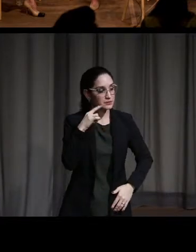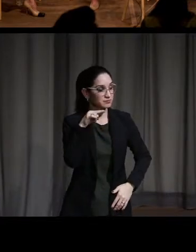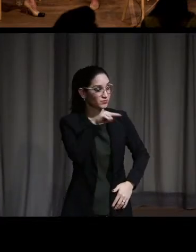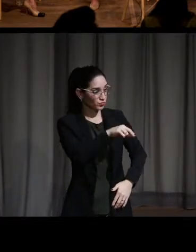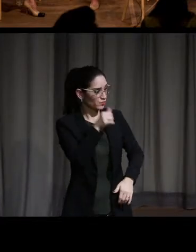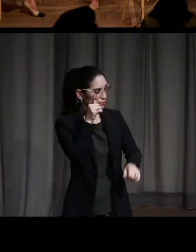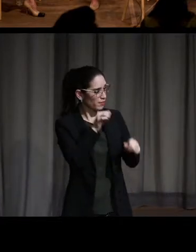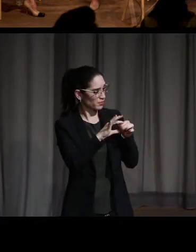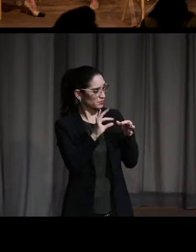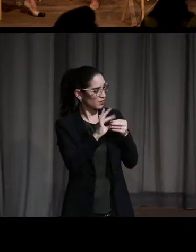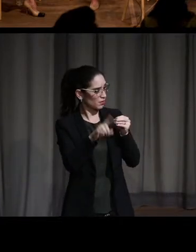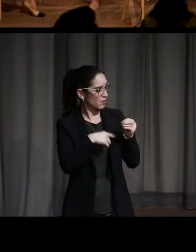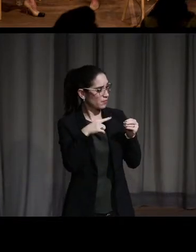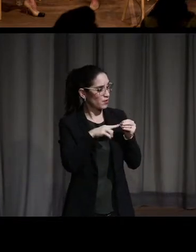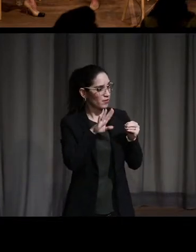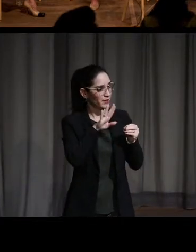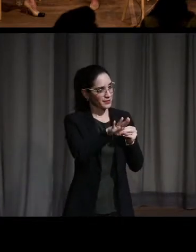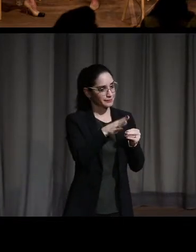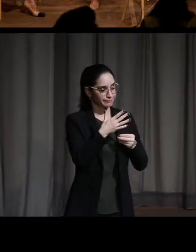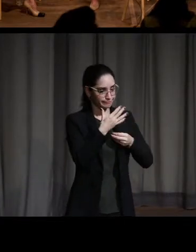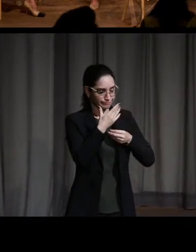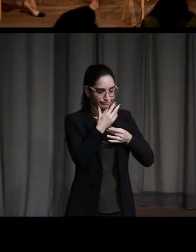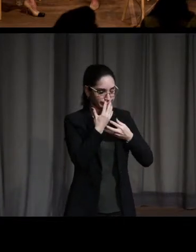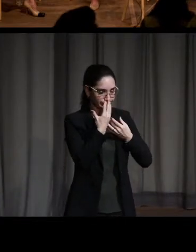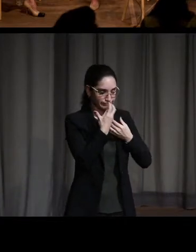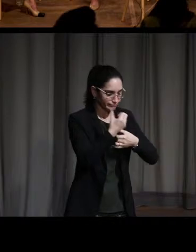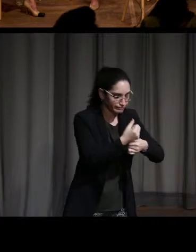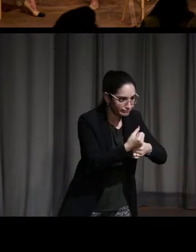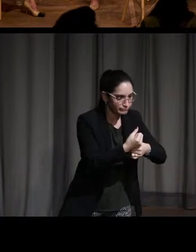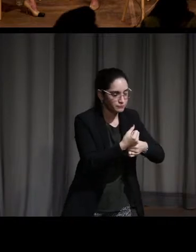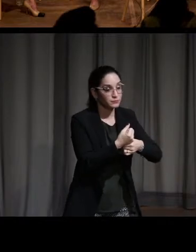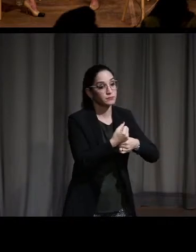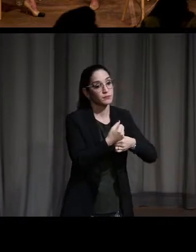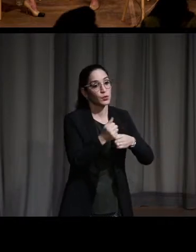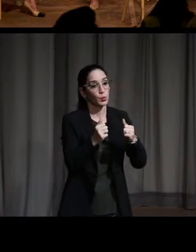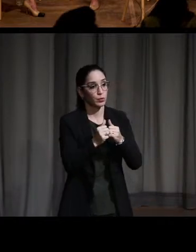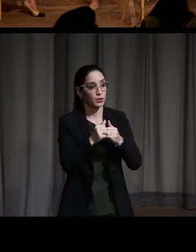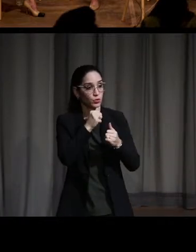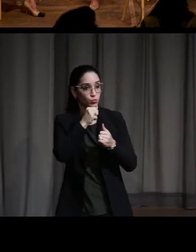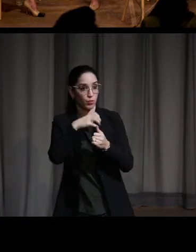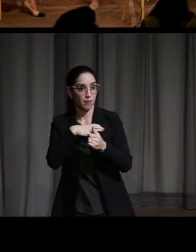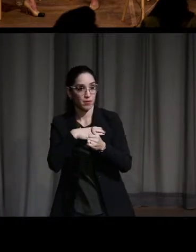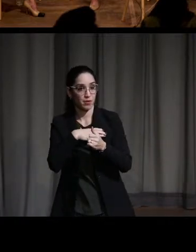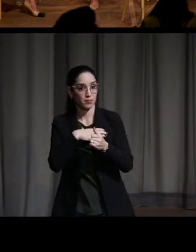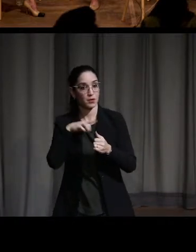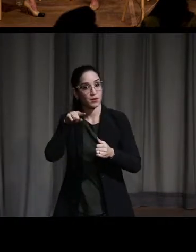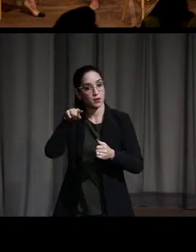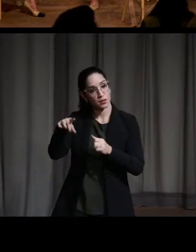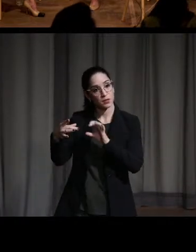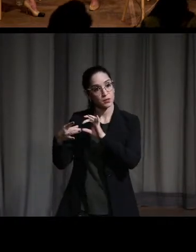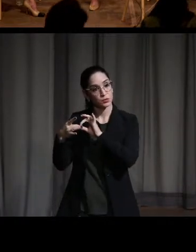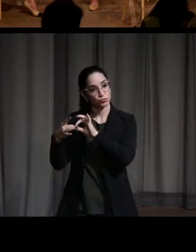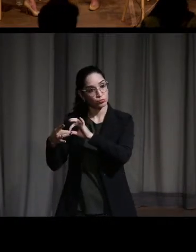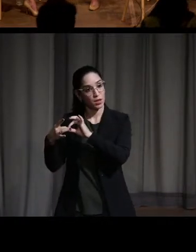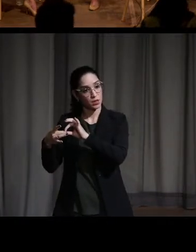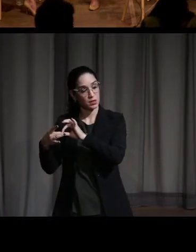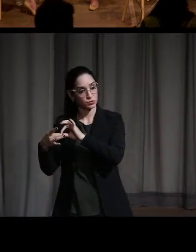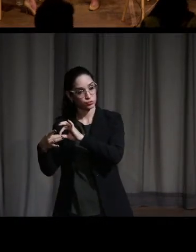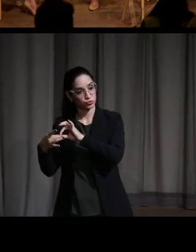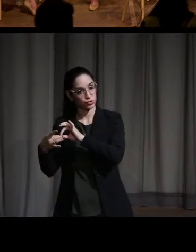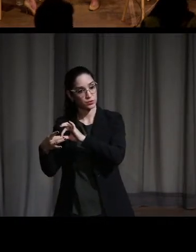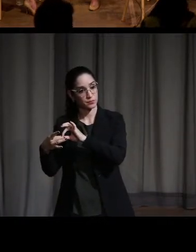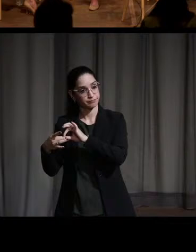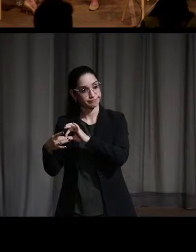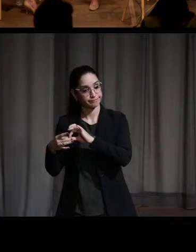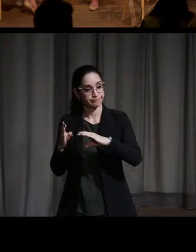women, and the interrelationship between man and women,